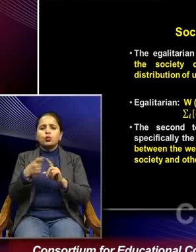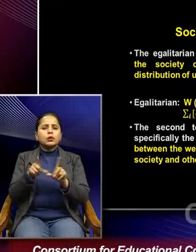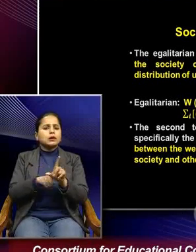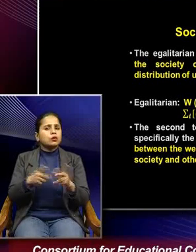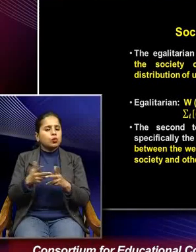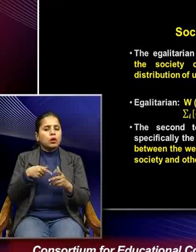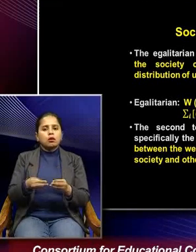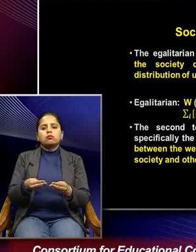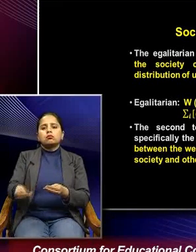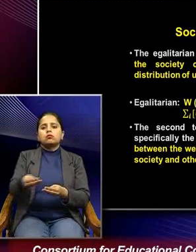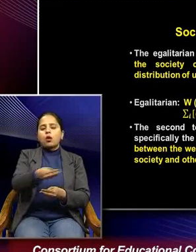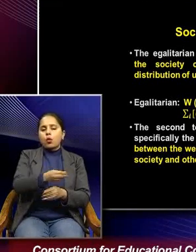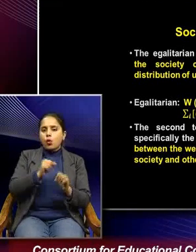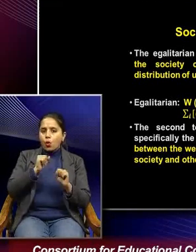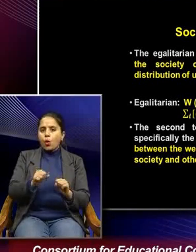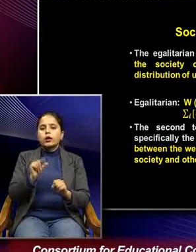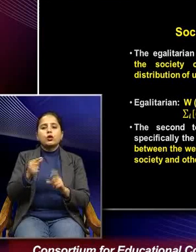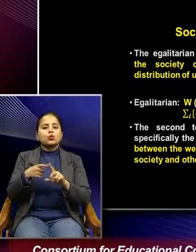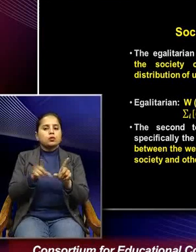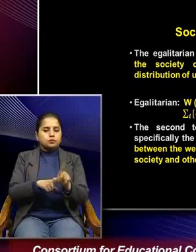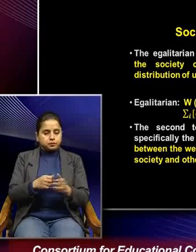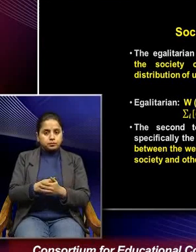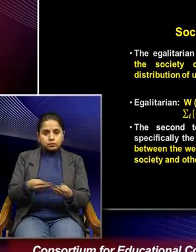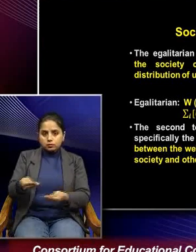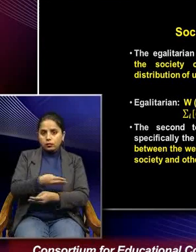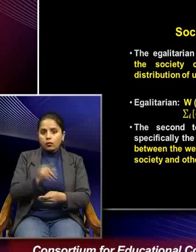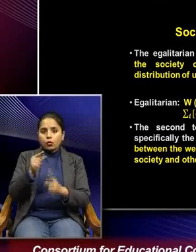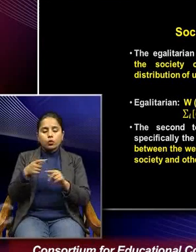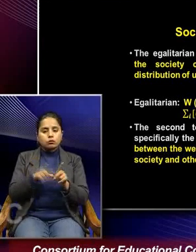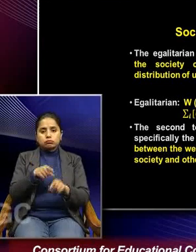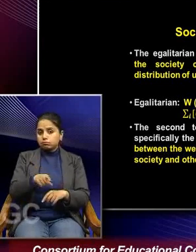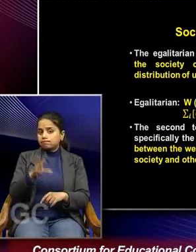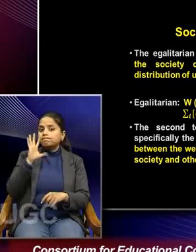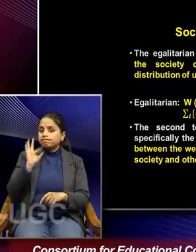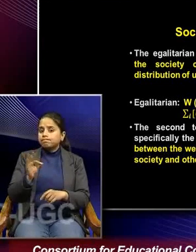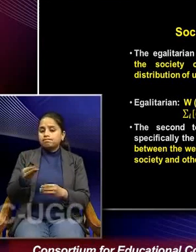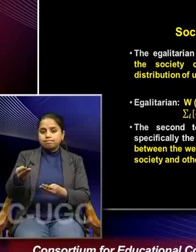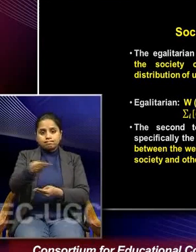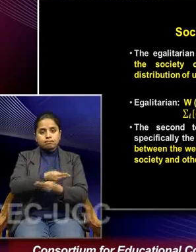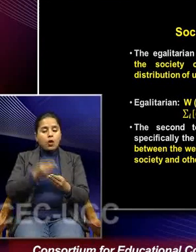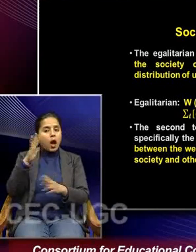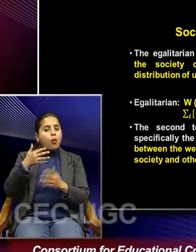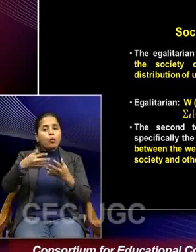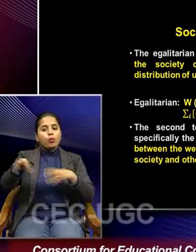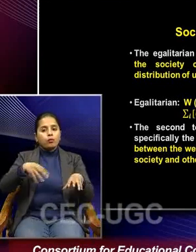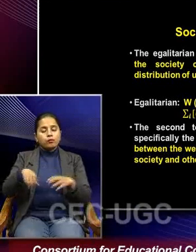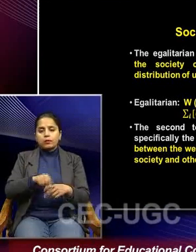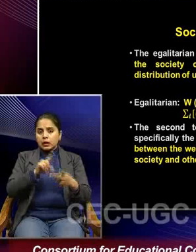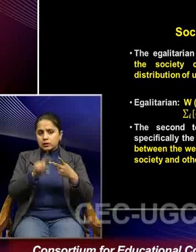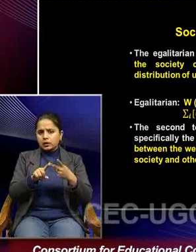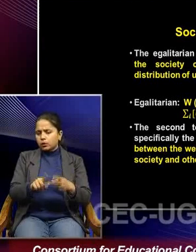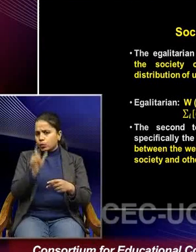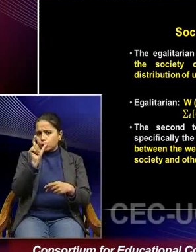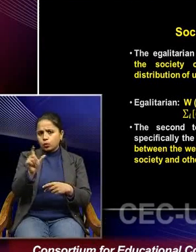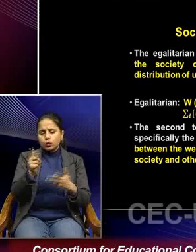and distribution of utility. Distribution of utility here is very important. The second term